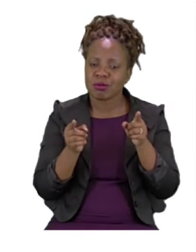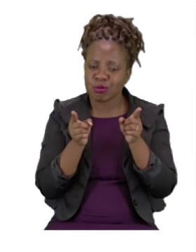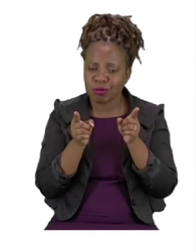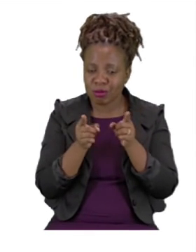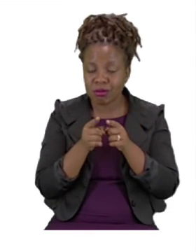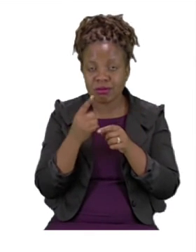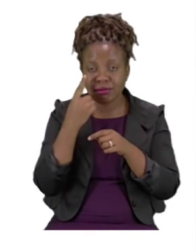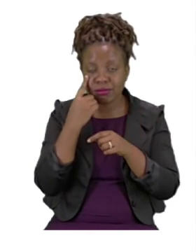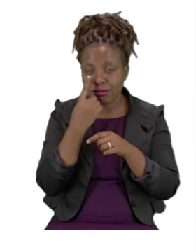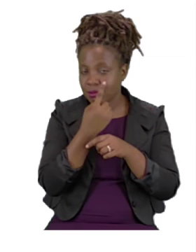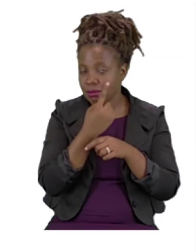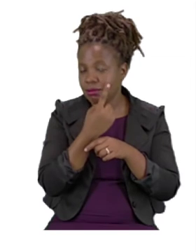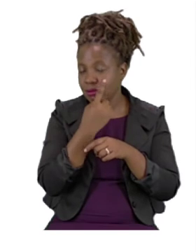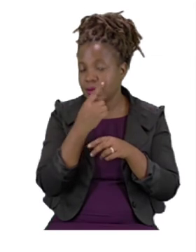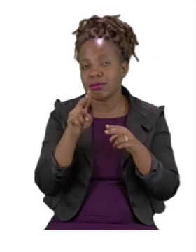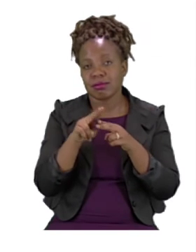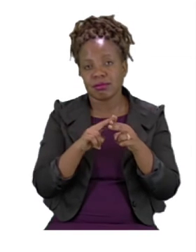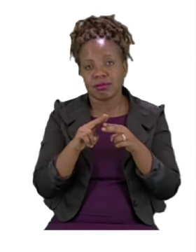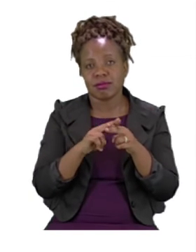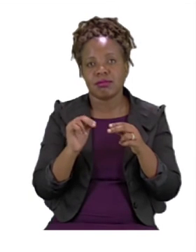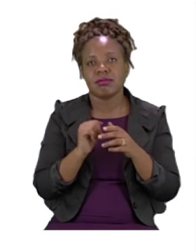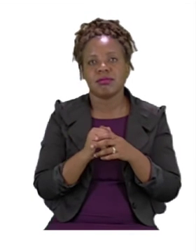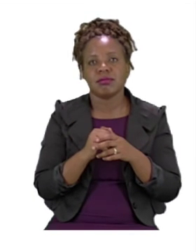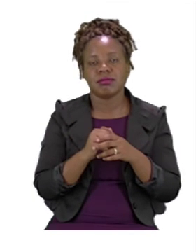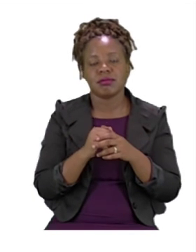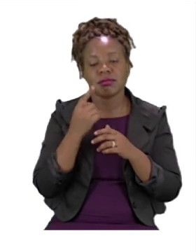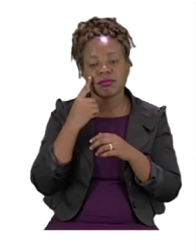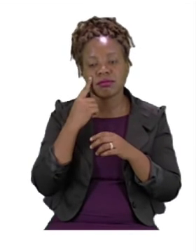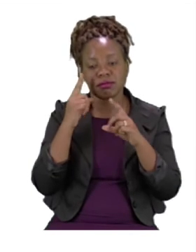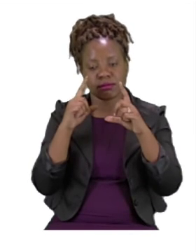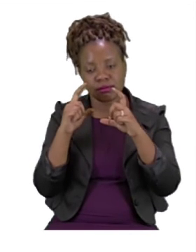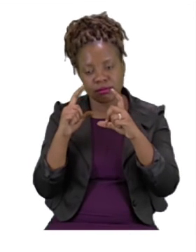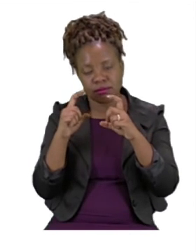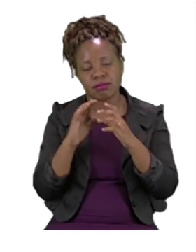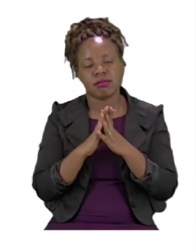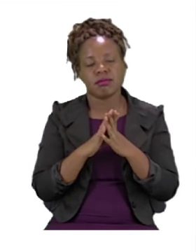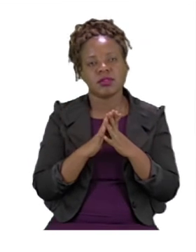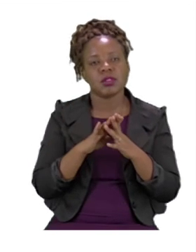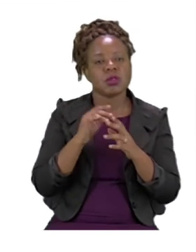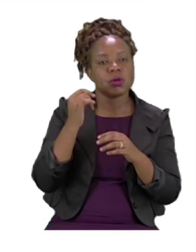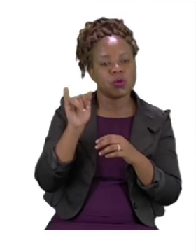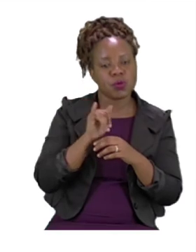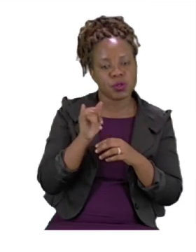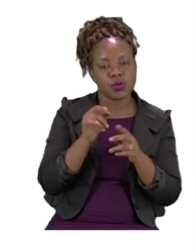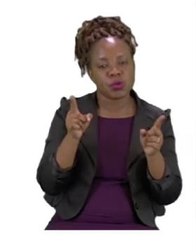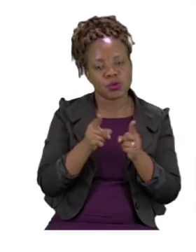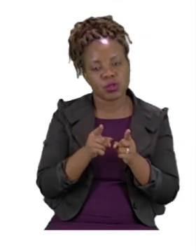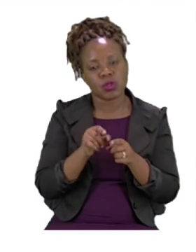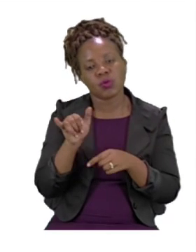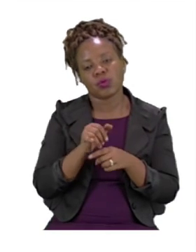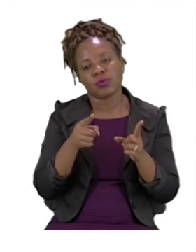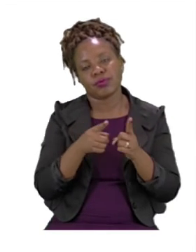look at both pictures and then decide which one is longer and which one is shorter.